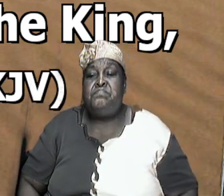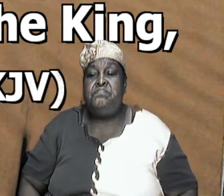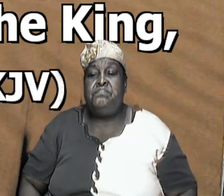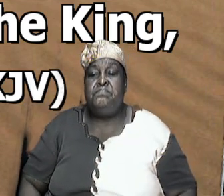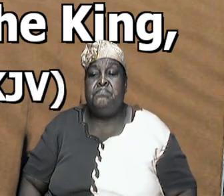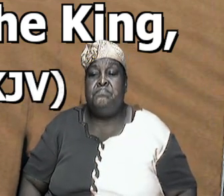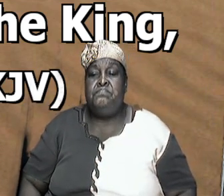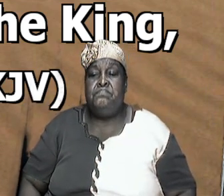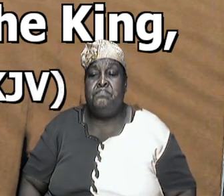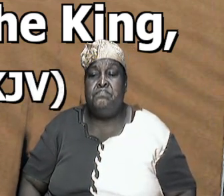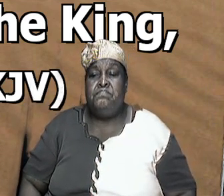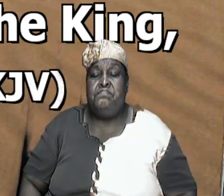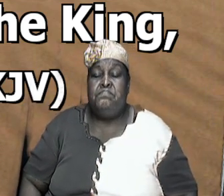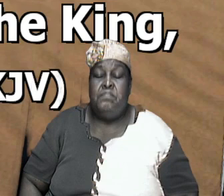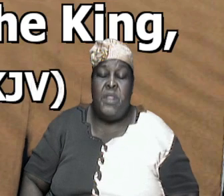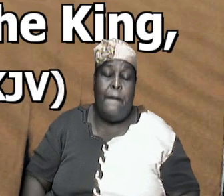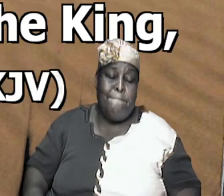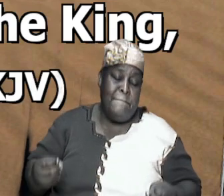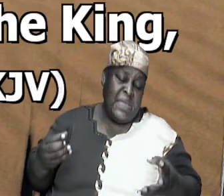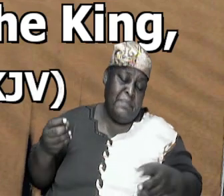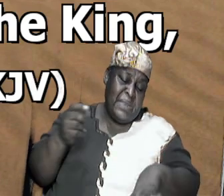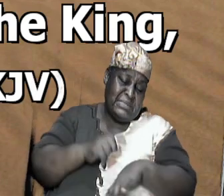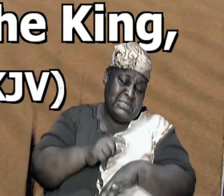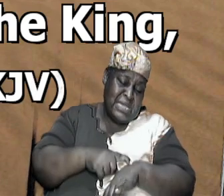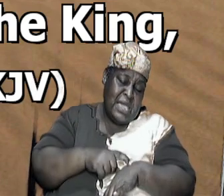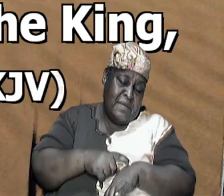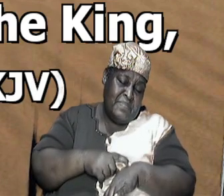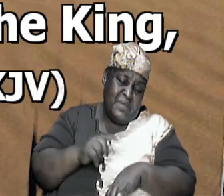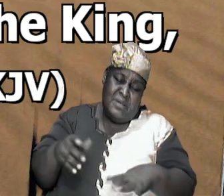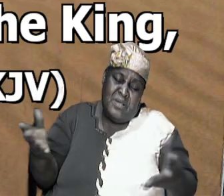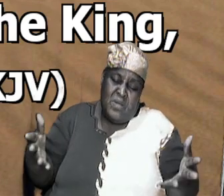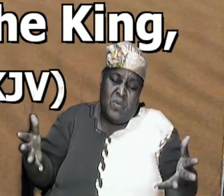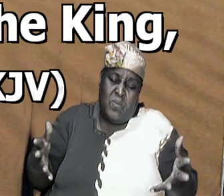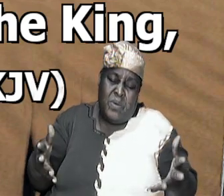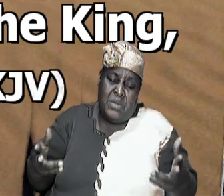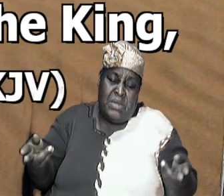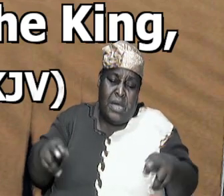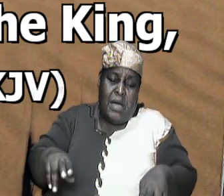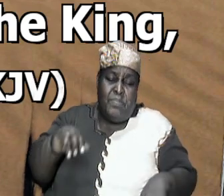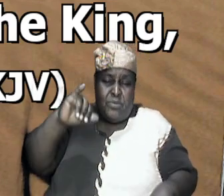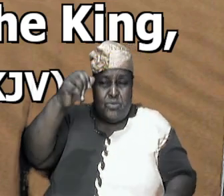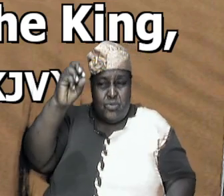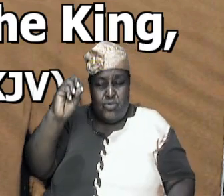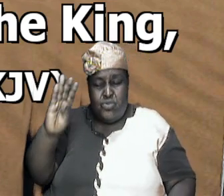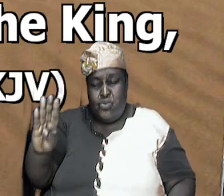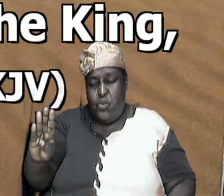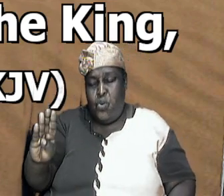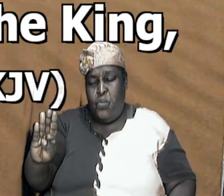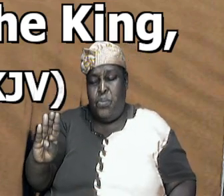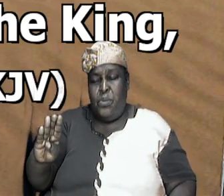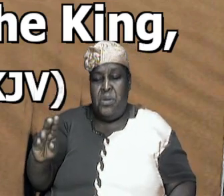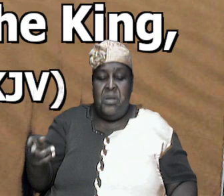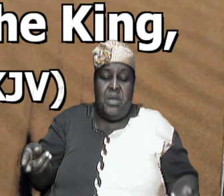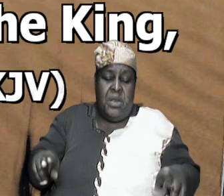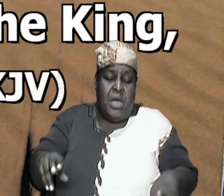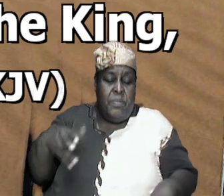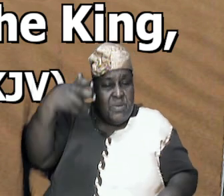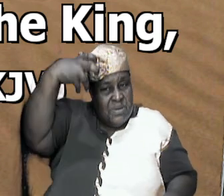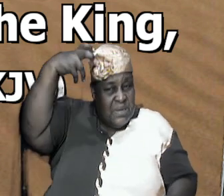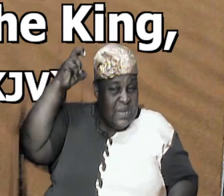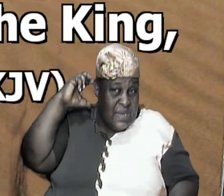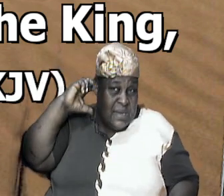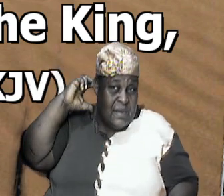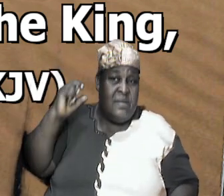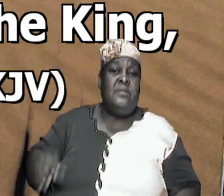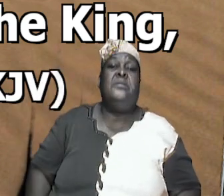repentance. Right? Oftentimes. And so this is what happened here to Job. It happened to Job, it happened to Daniel.